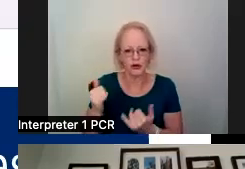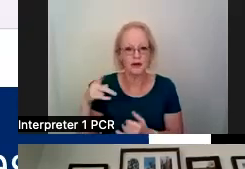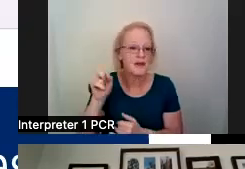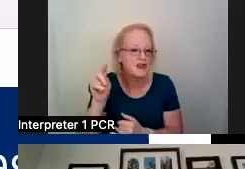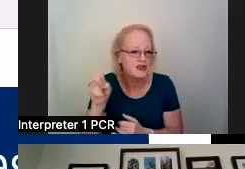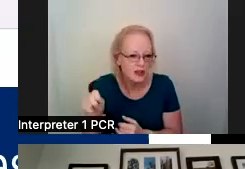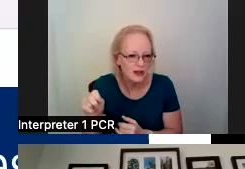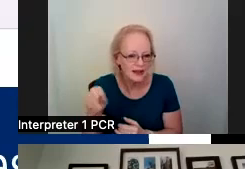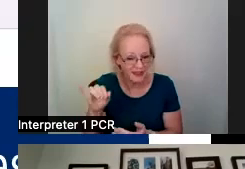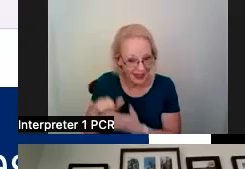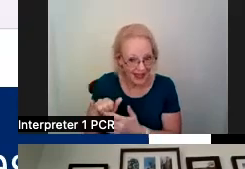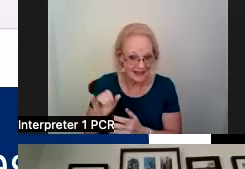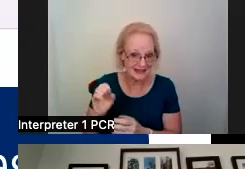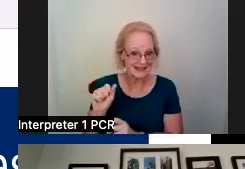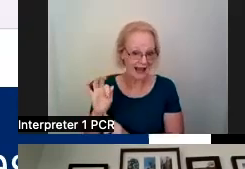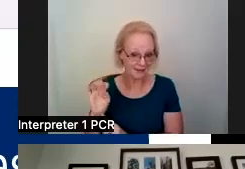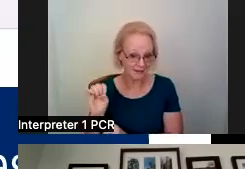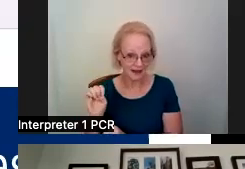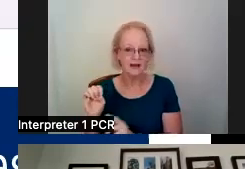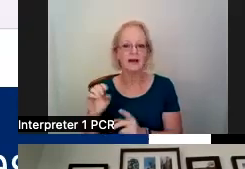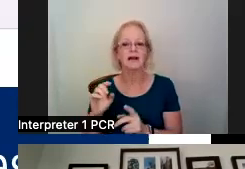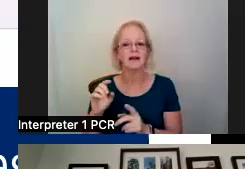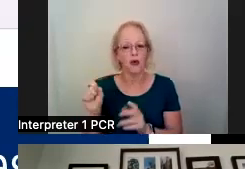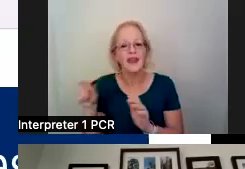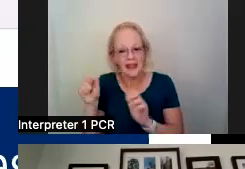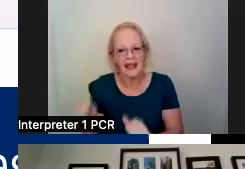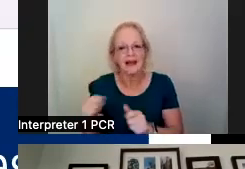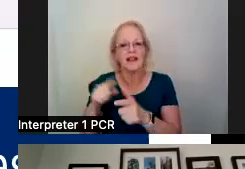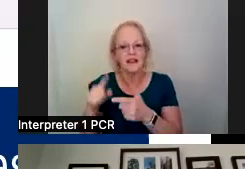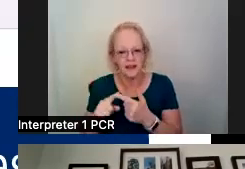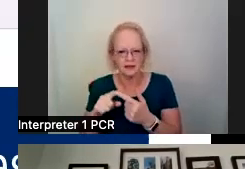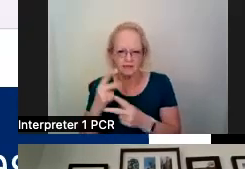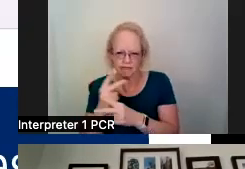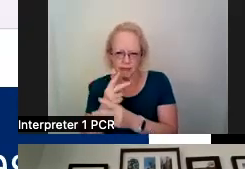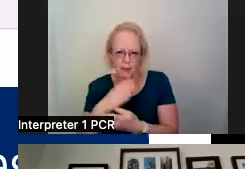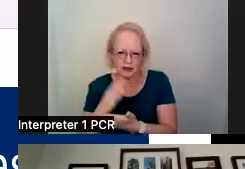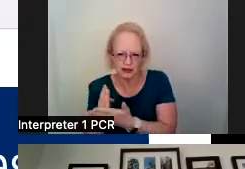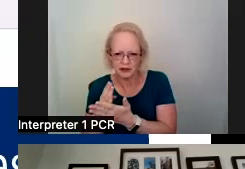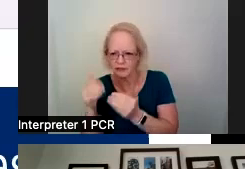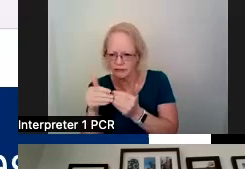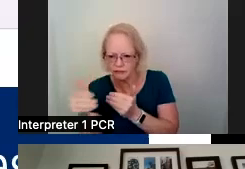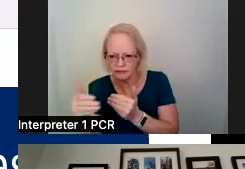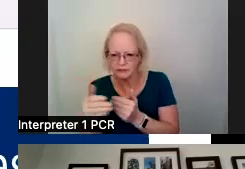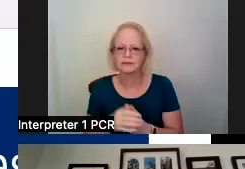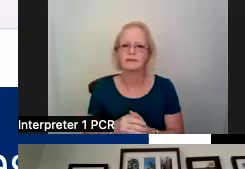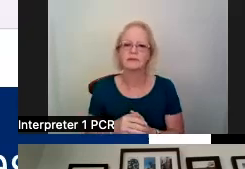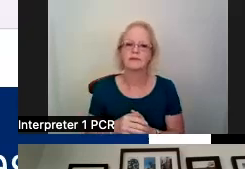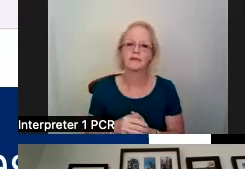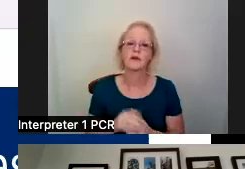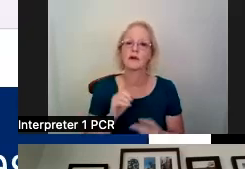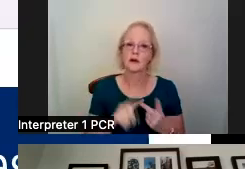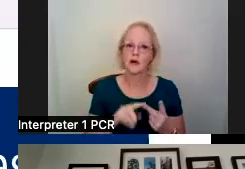is to allow them to basically budget over the near term. We're also looking